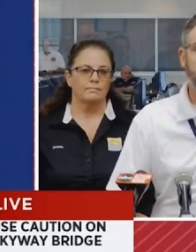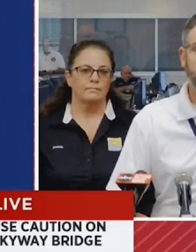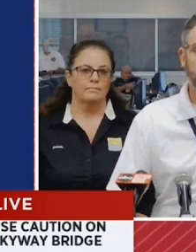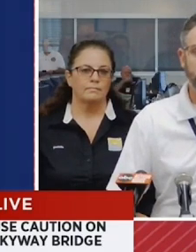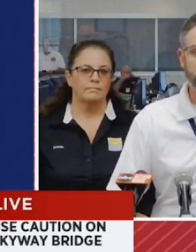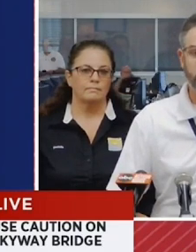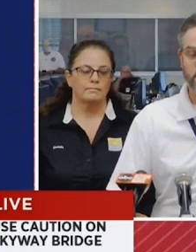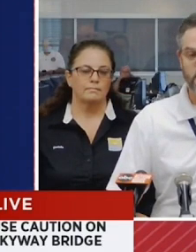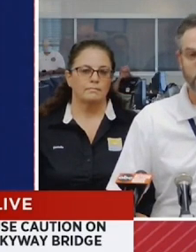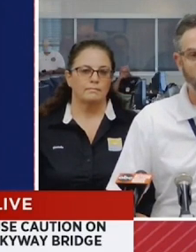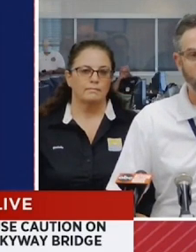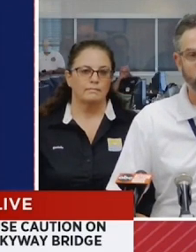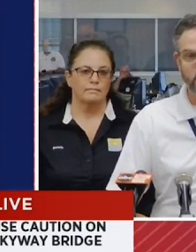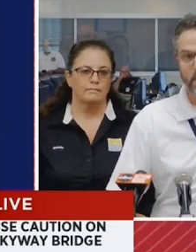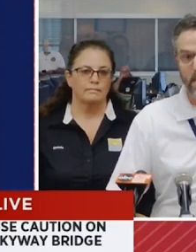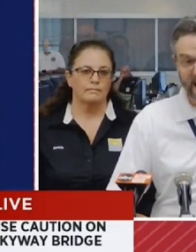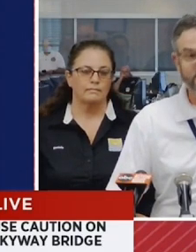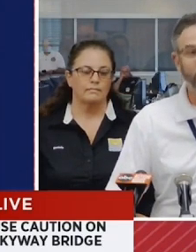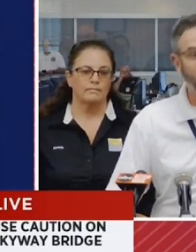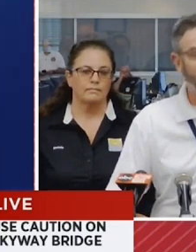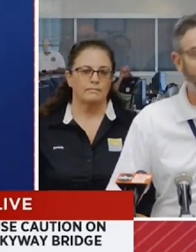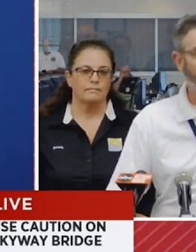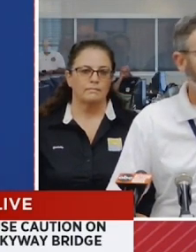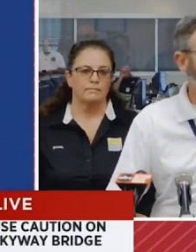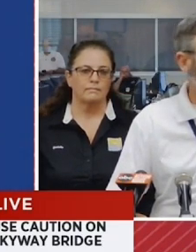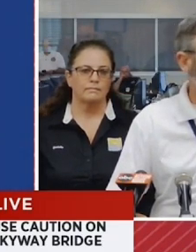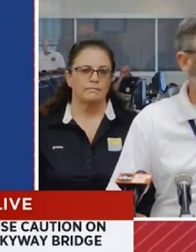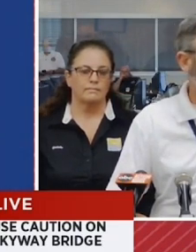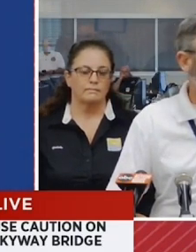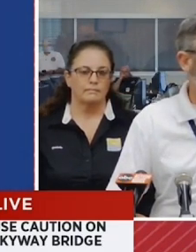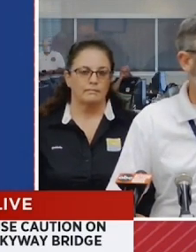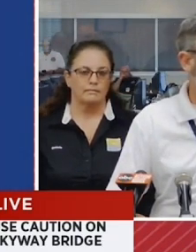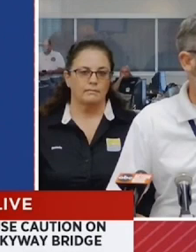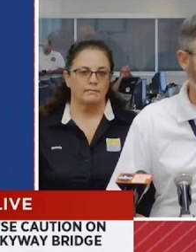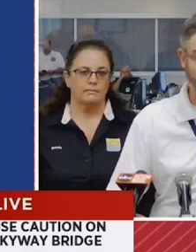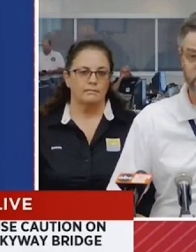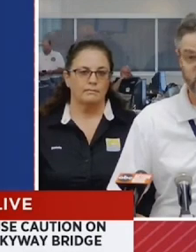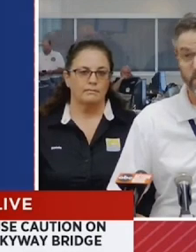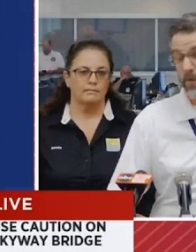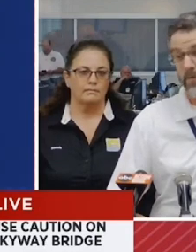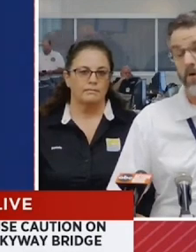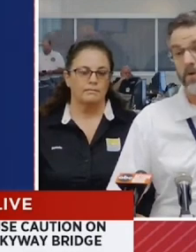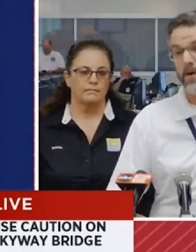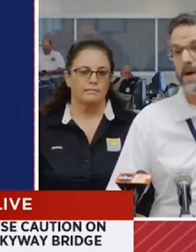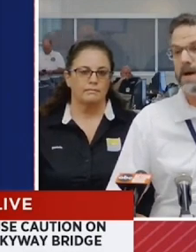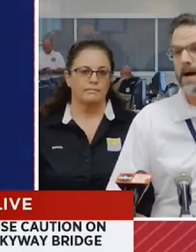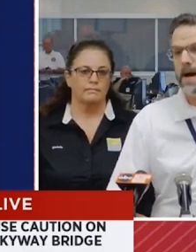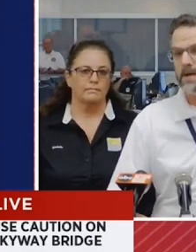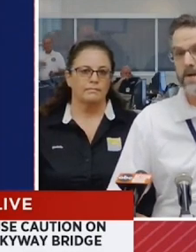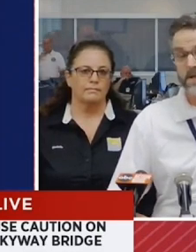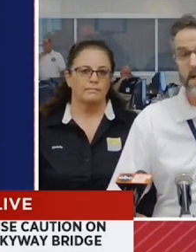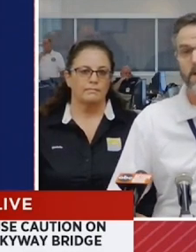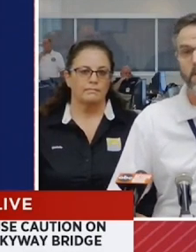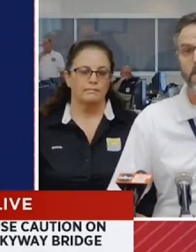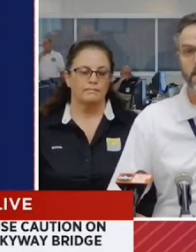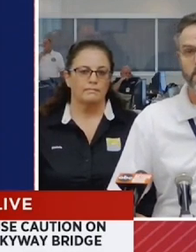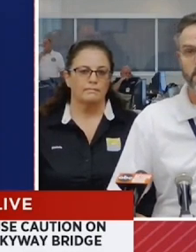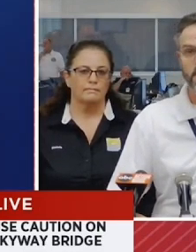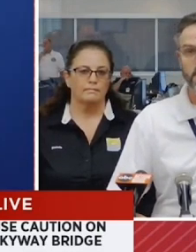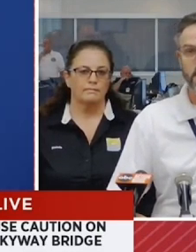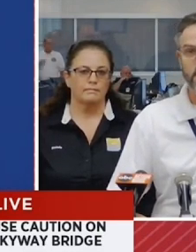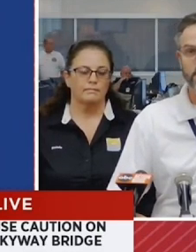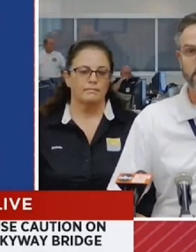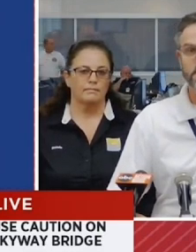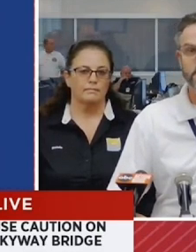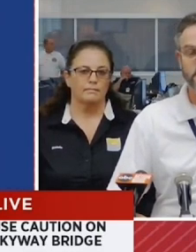surge. That's going past Shoreline Boulevard, even into the preserve or further. So that's a lot of water that we're